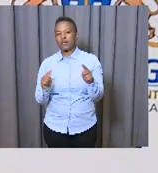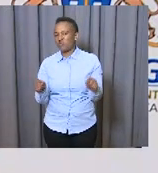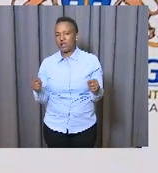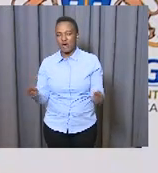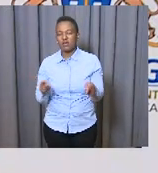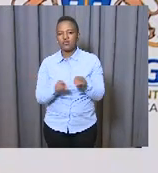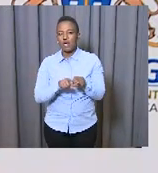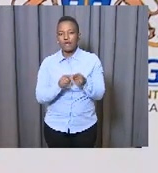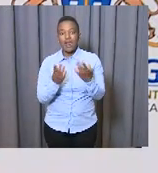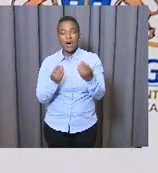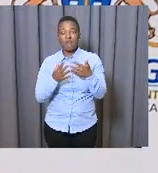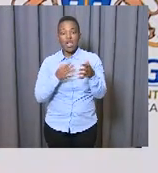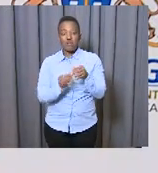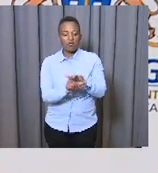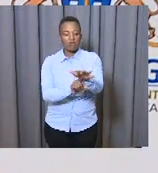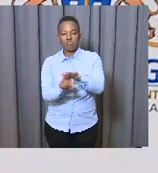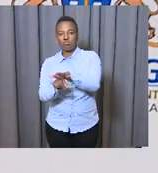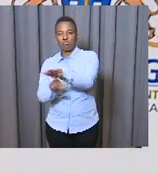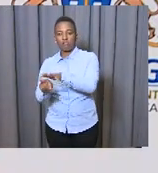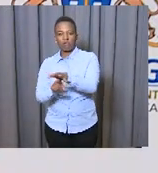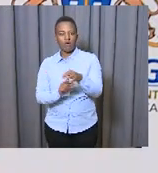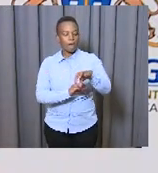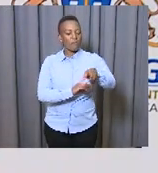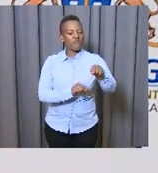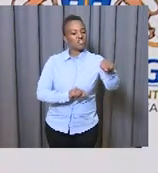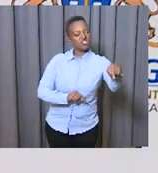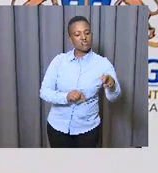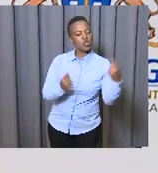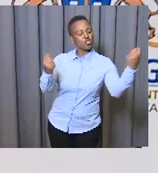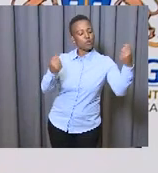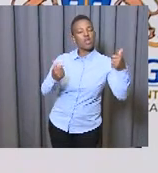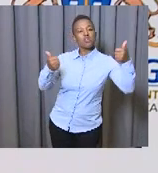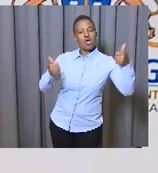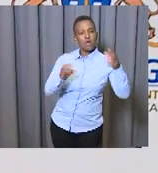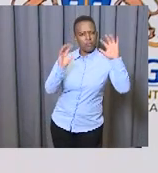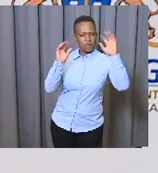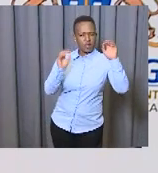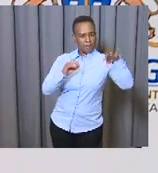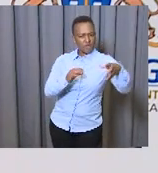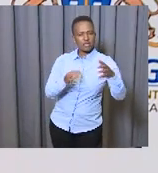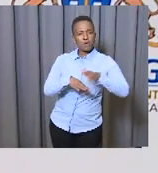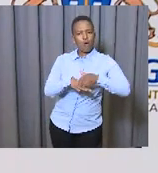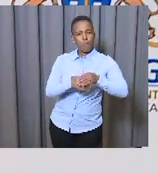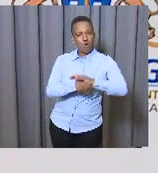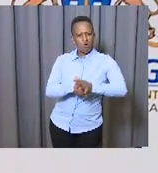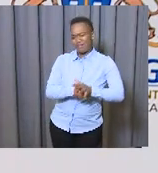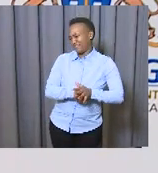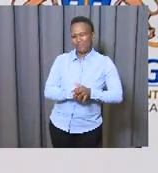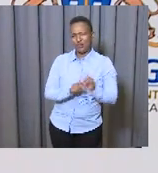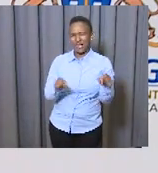of infections anyway. The country as a whole must respond. We need that level of maturity and not politicize